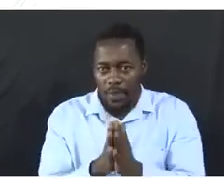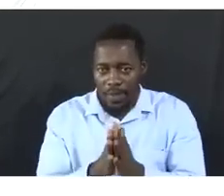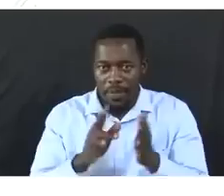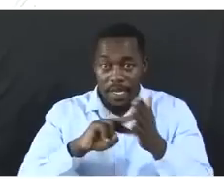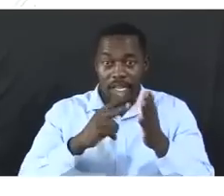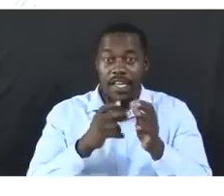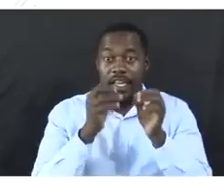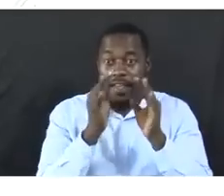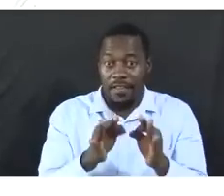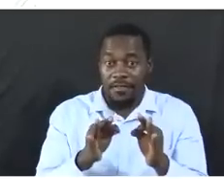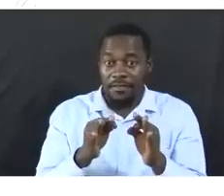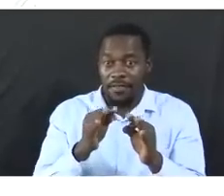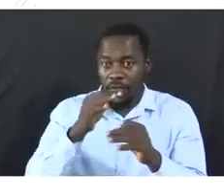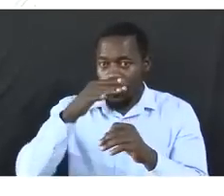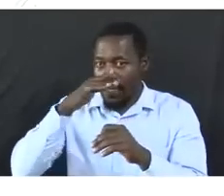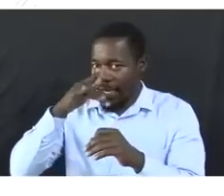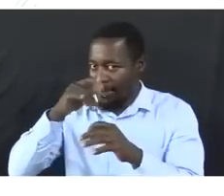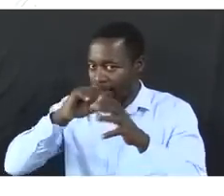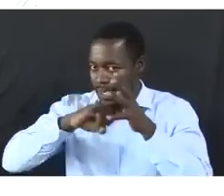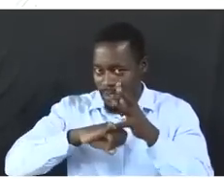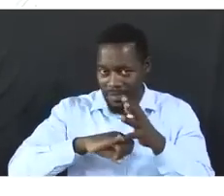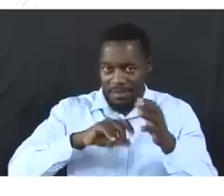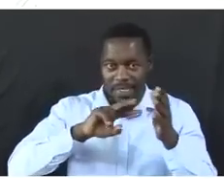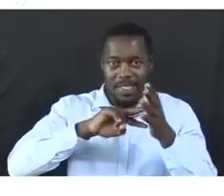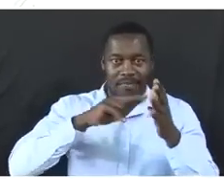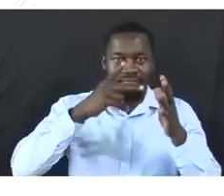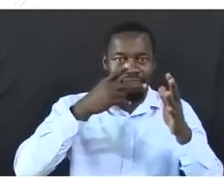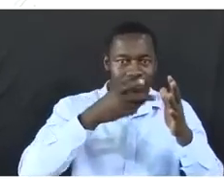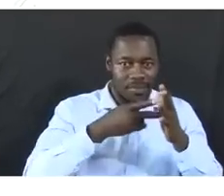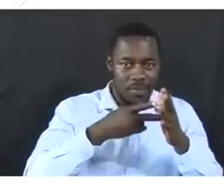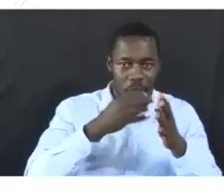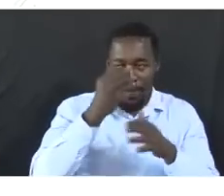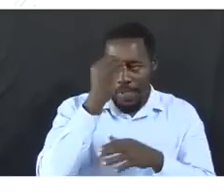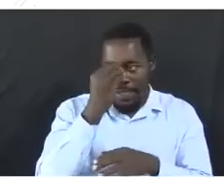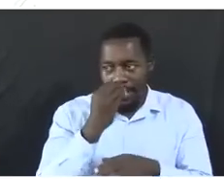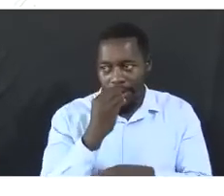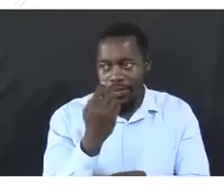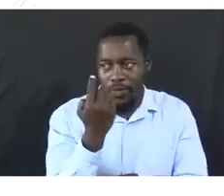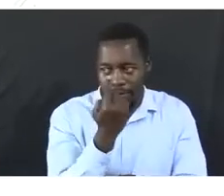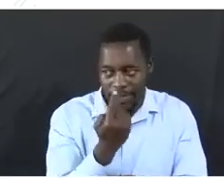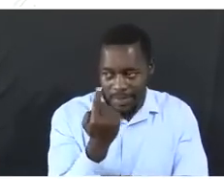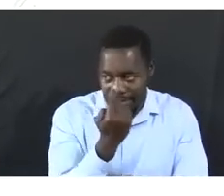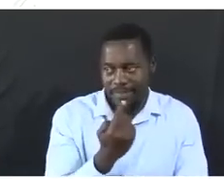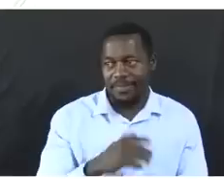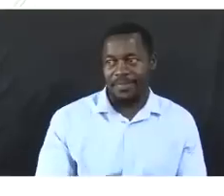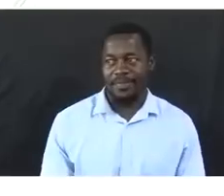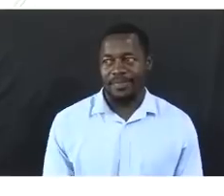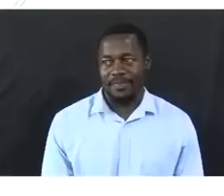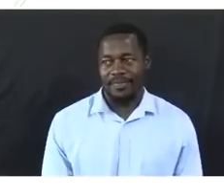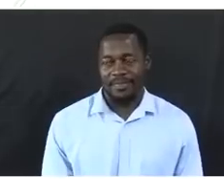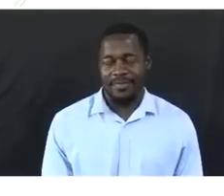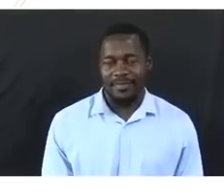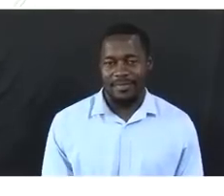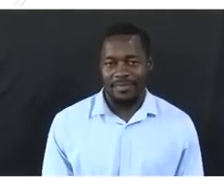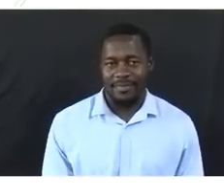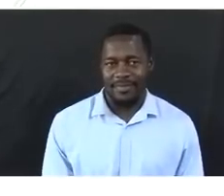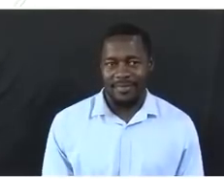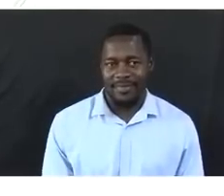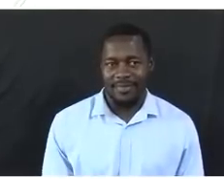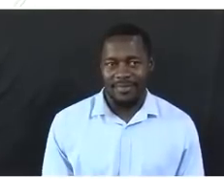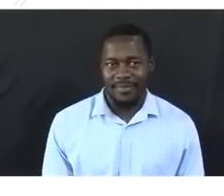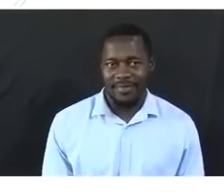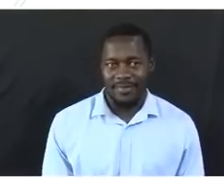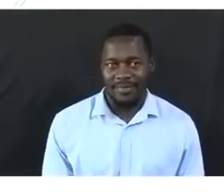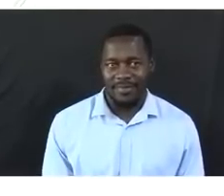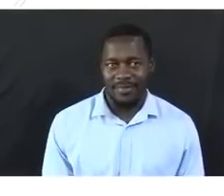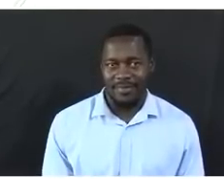vow that you made. You know, is God speaking to the woman or God is speaking to the man?